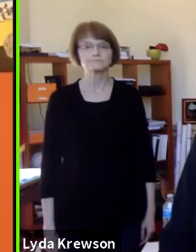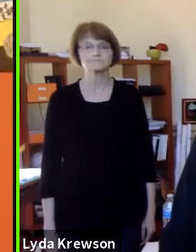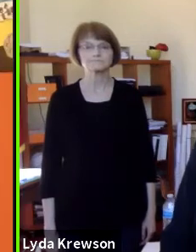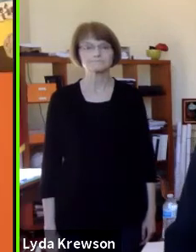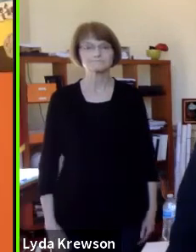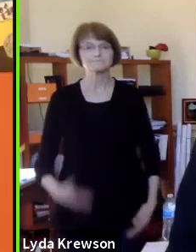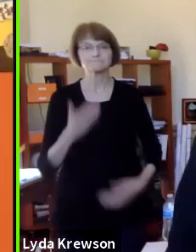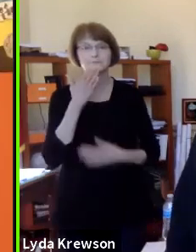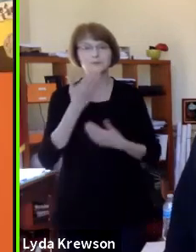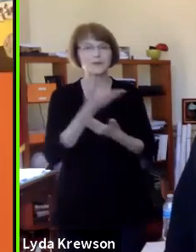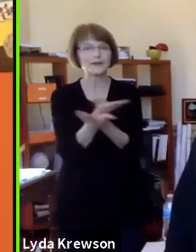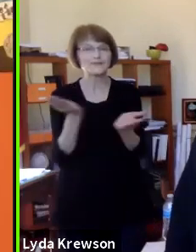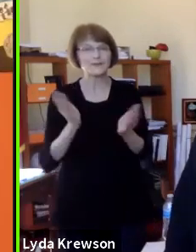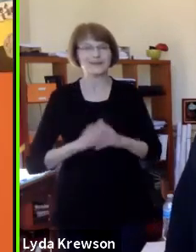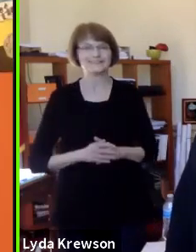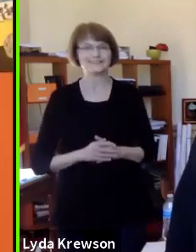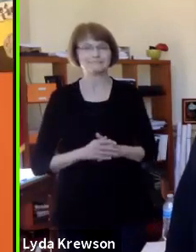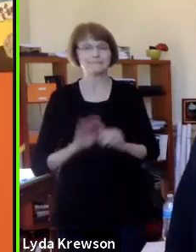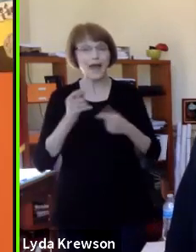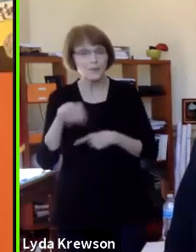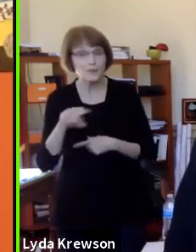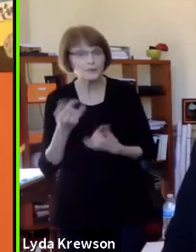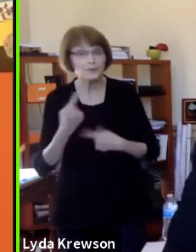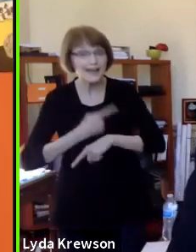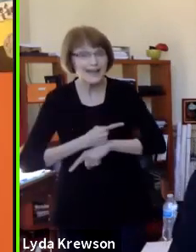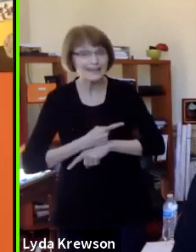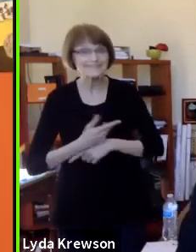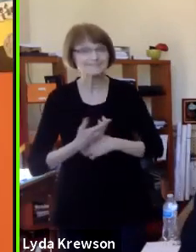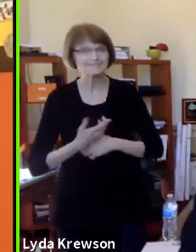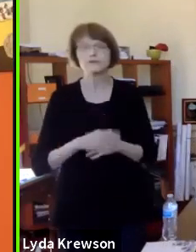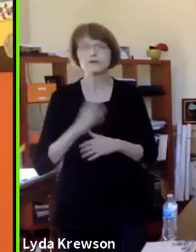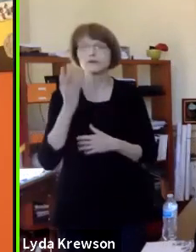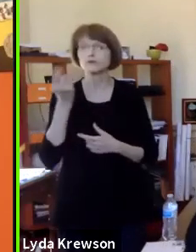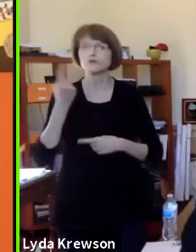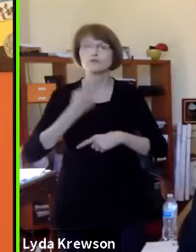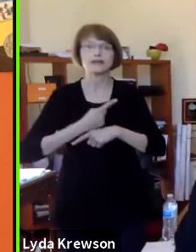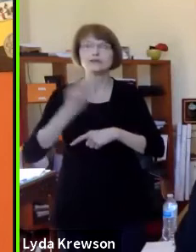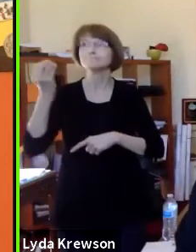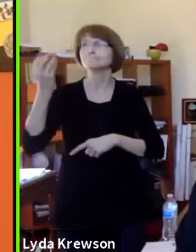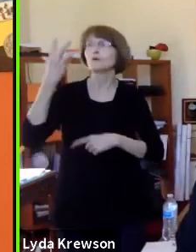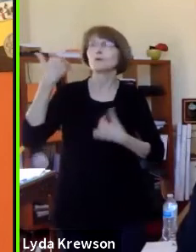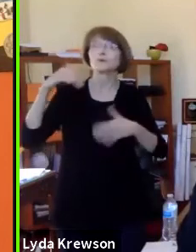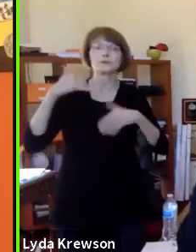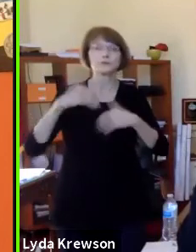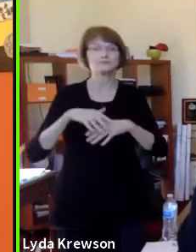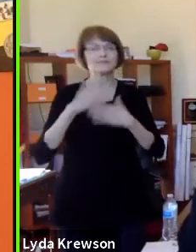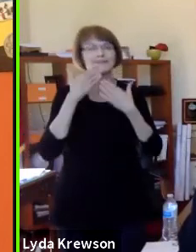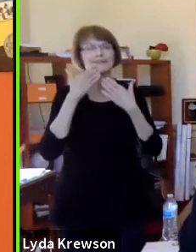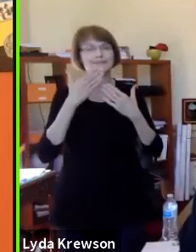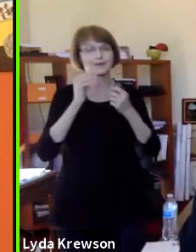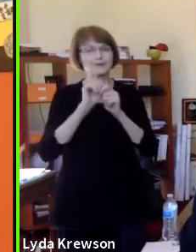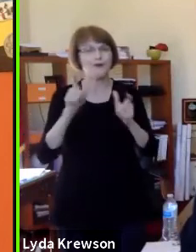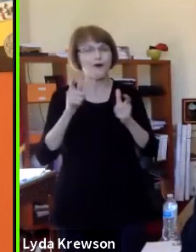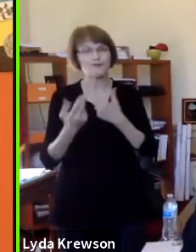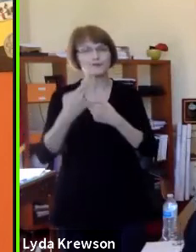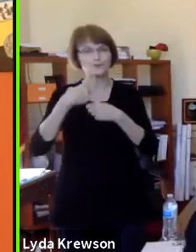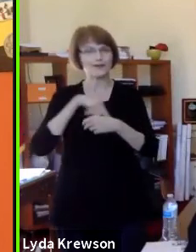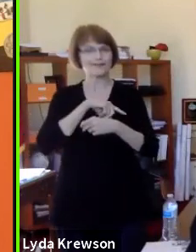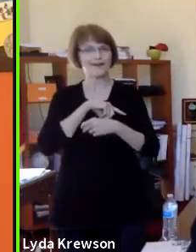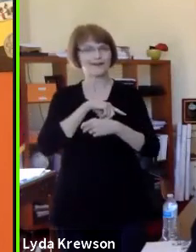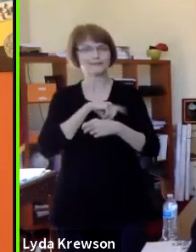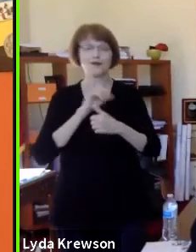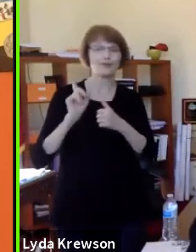Good morning, everyone. How are you today? Beautiful day out there, isn't it? Thank you all for joining us for